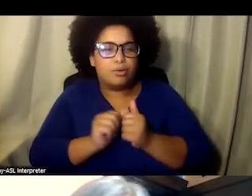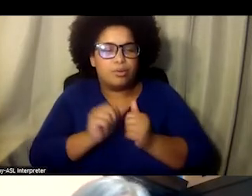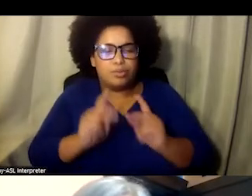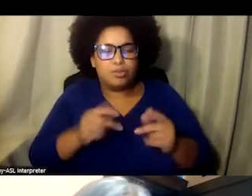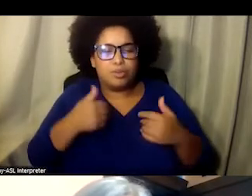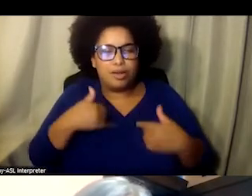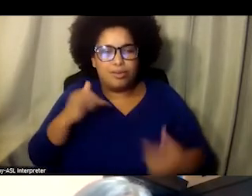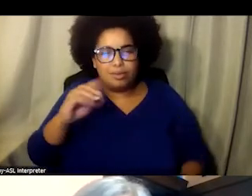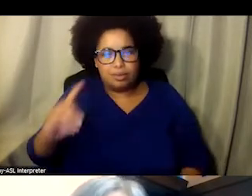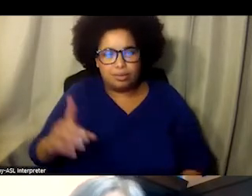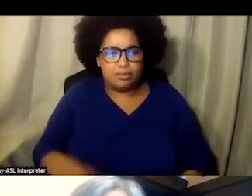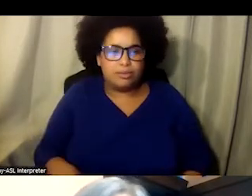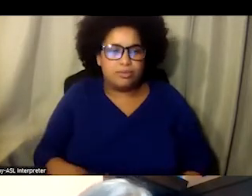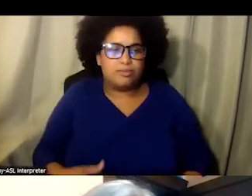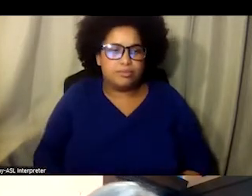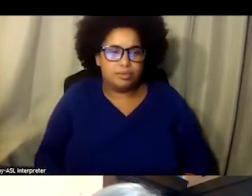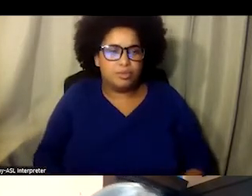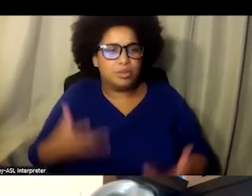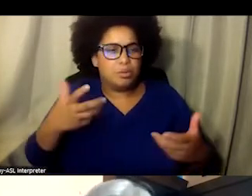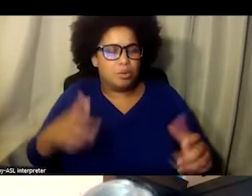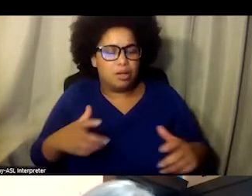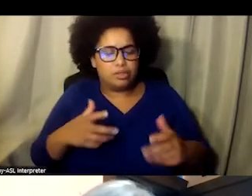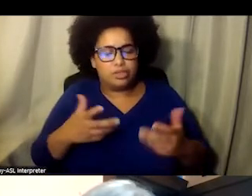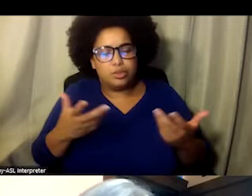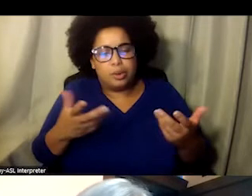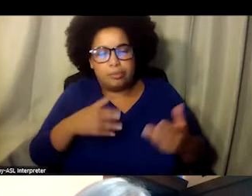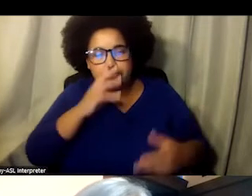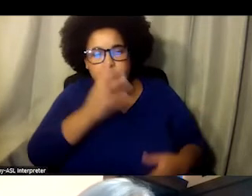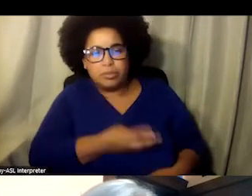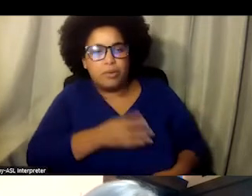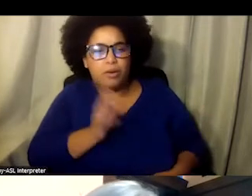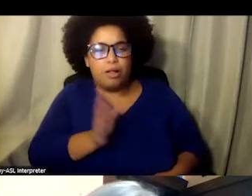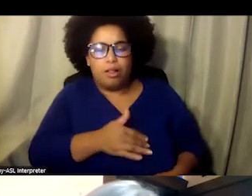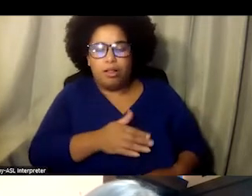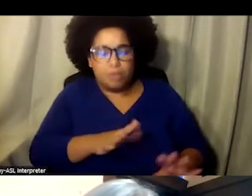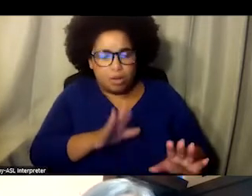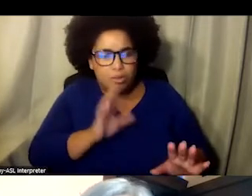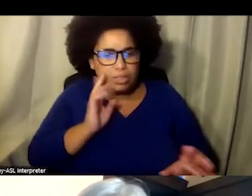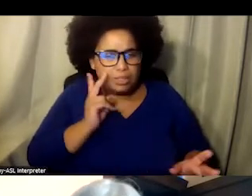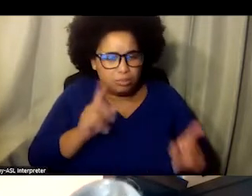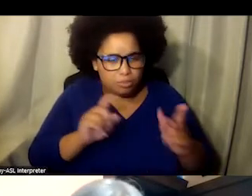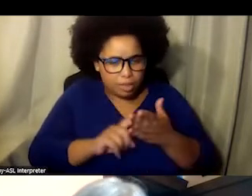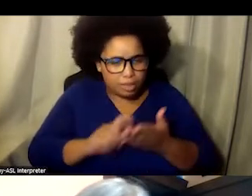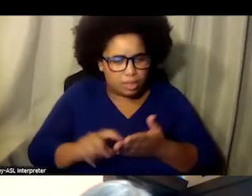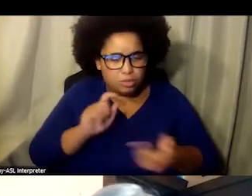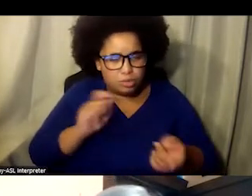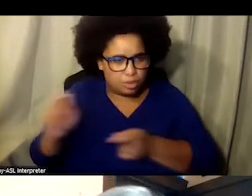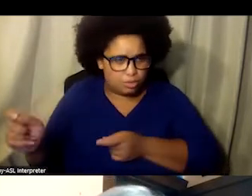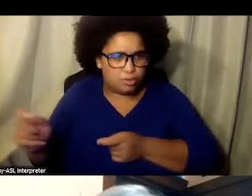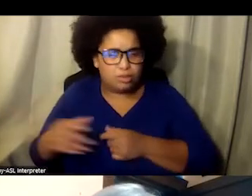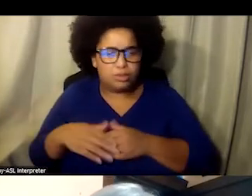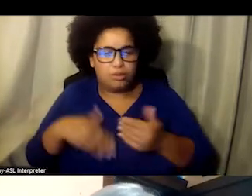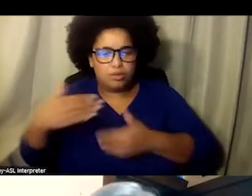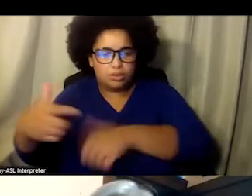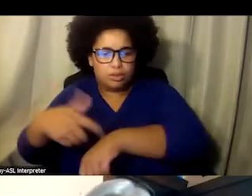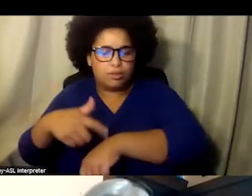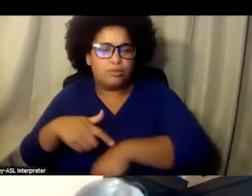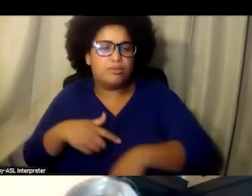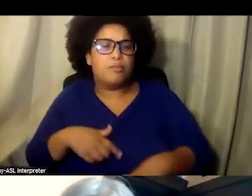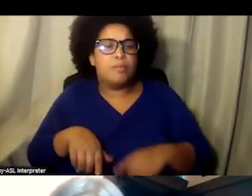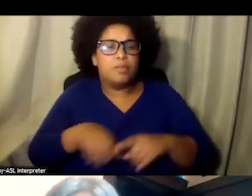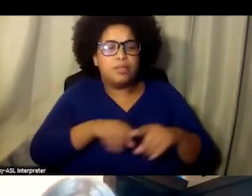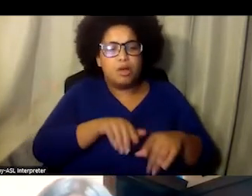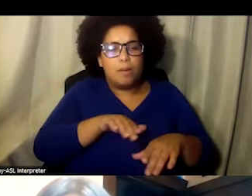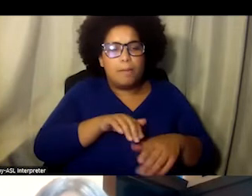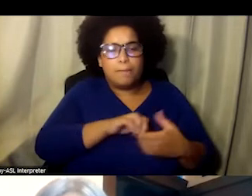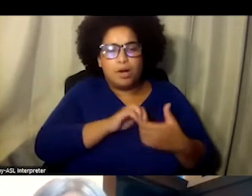commonplace in our population. Also, for system navigation and management, partnering with case management and working across